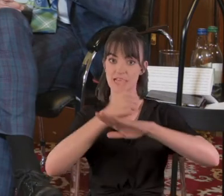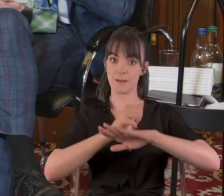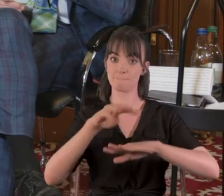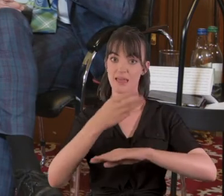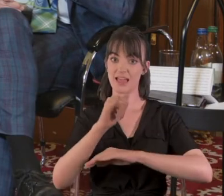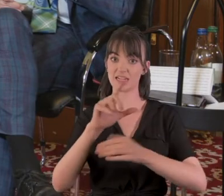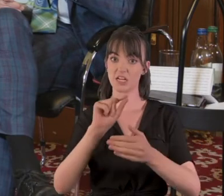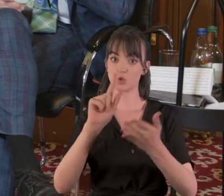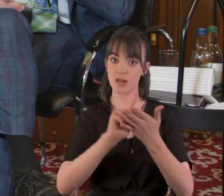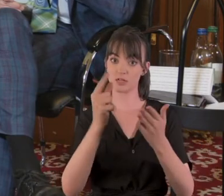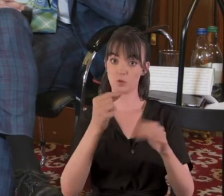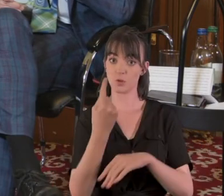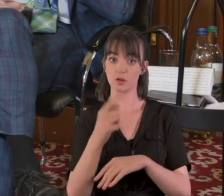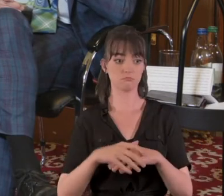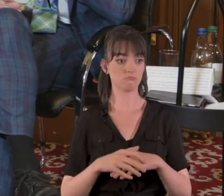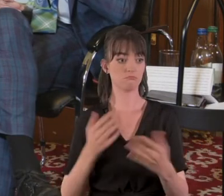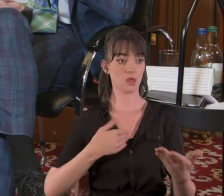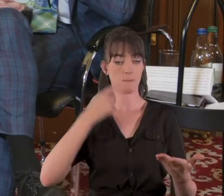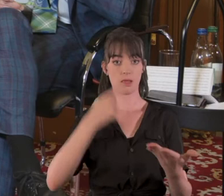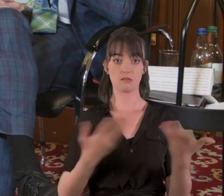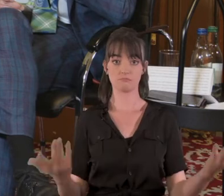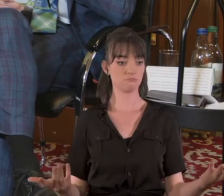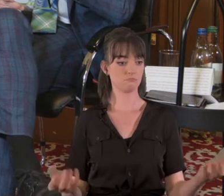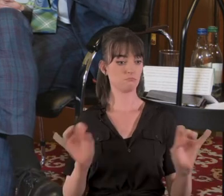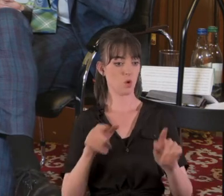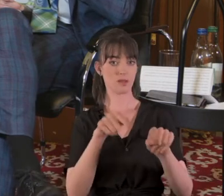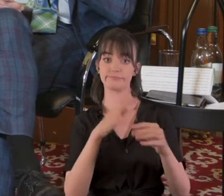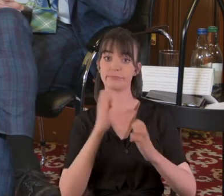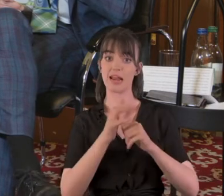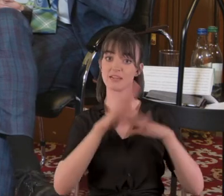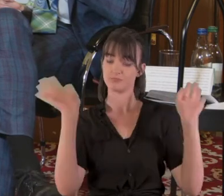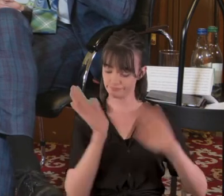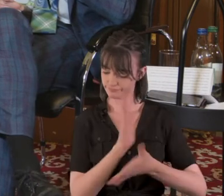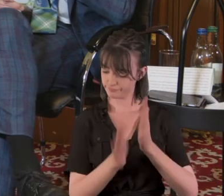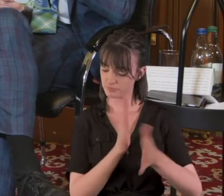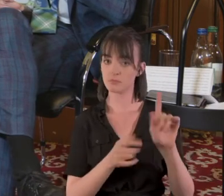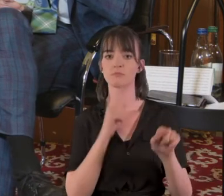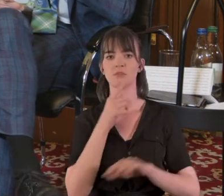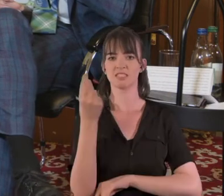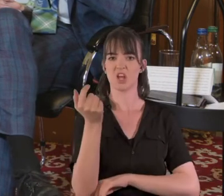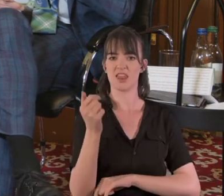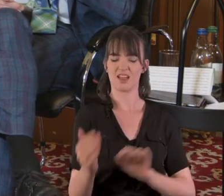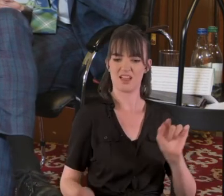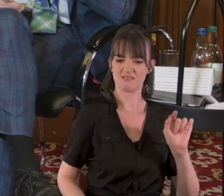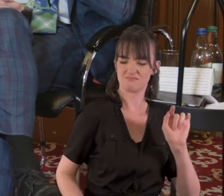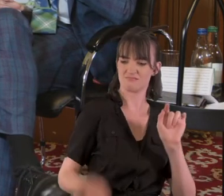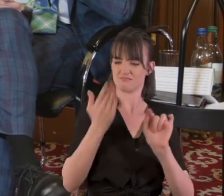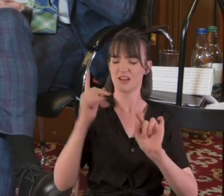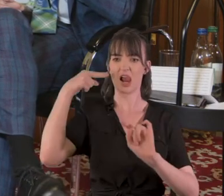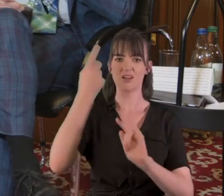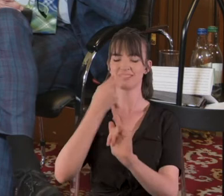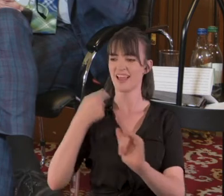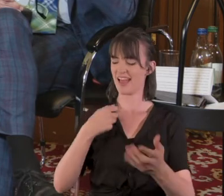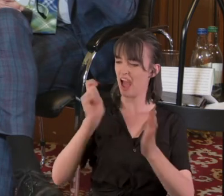up and running from June. And then suddenly he's faced with the possibility that this might be all completely renegotiated again in the